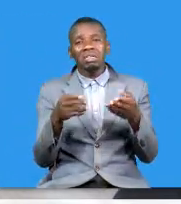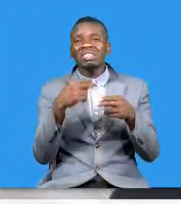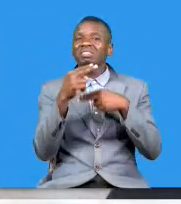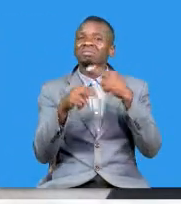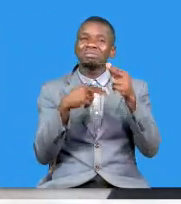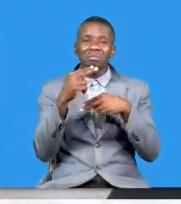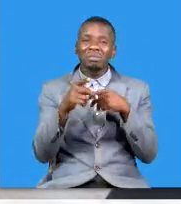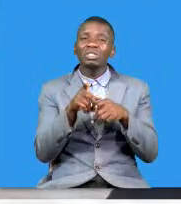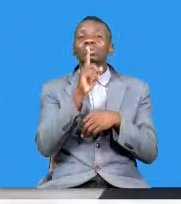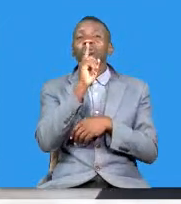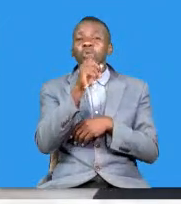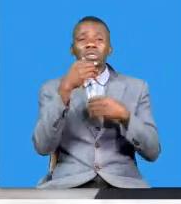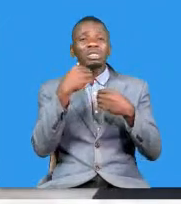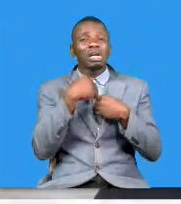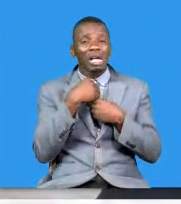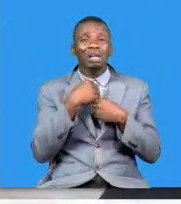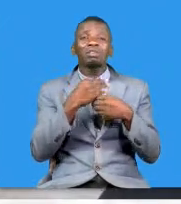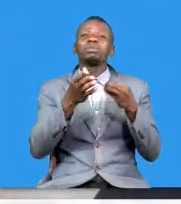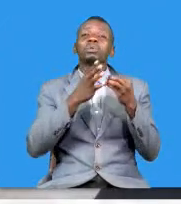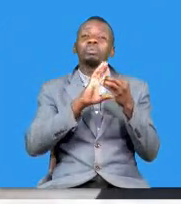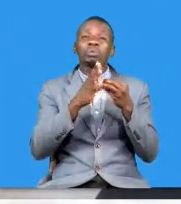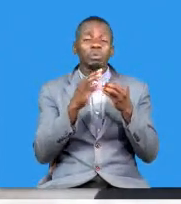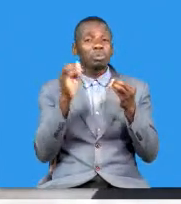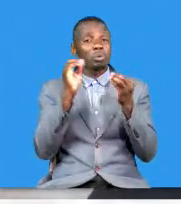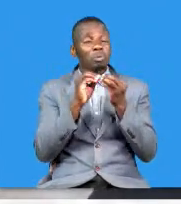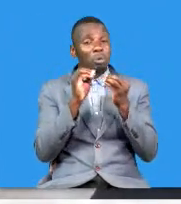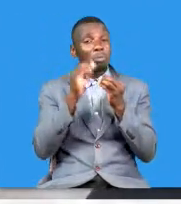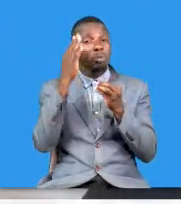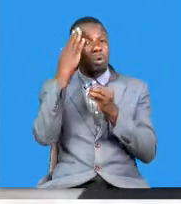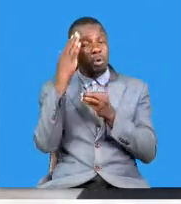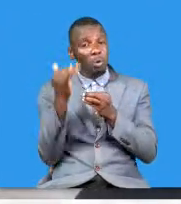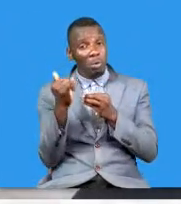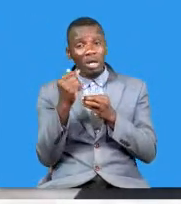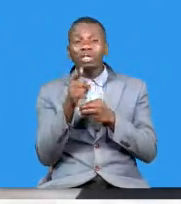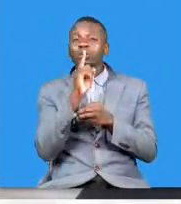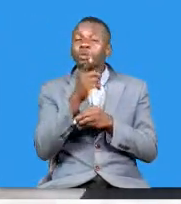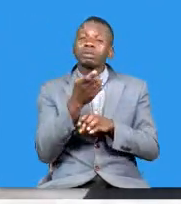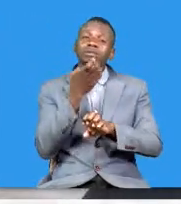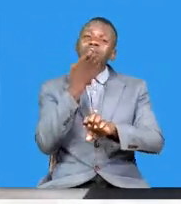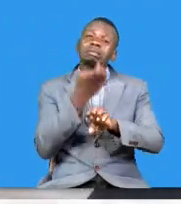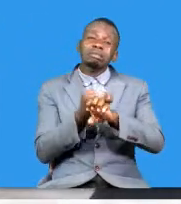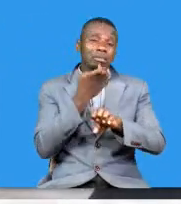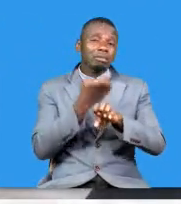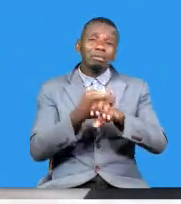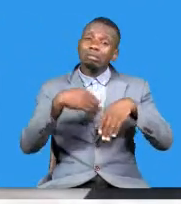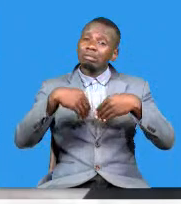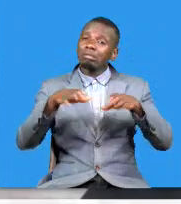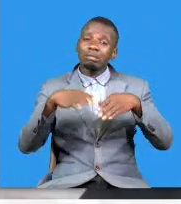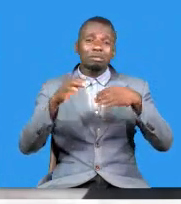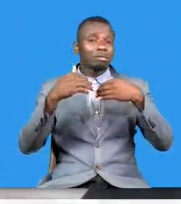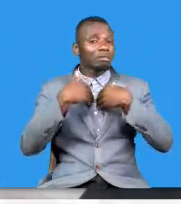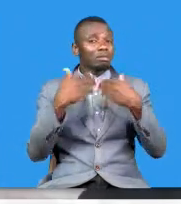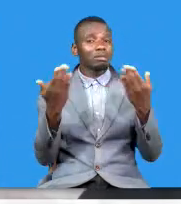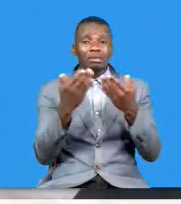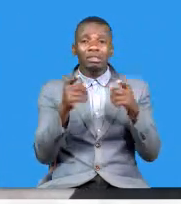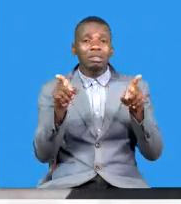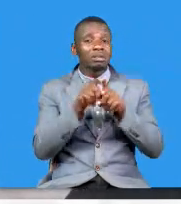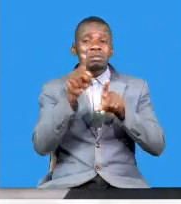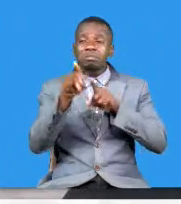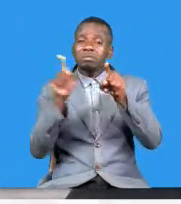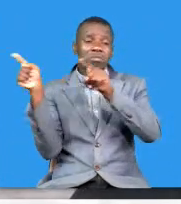a huge problem, in the sense that it's hard for us to sell or have customers